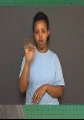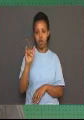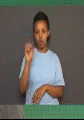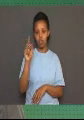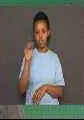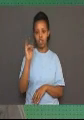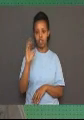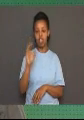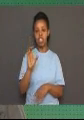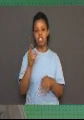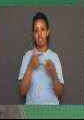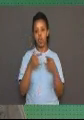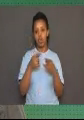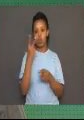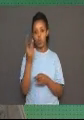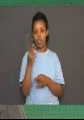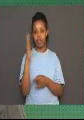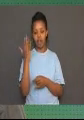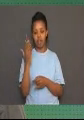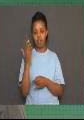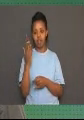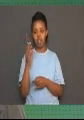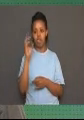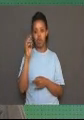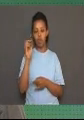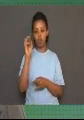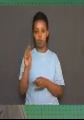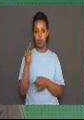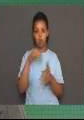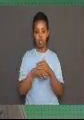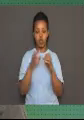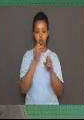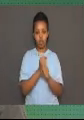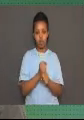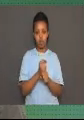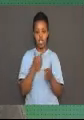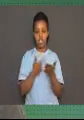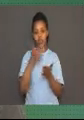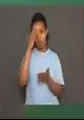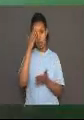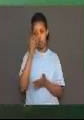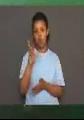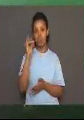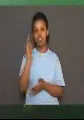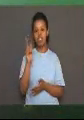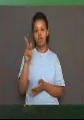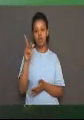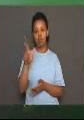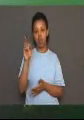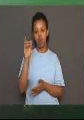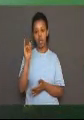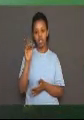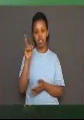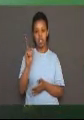have 2 sets of chromosomes and are referred to as diploid. This